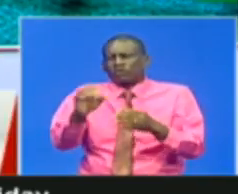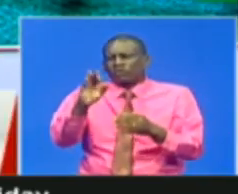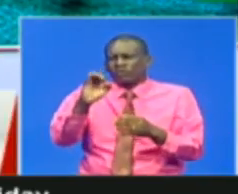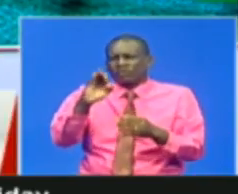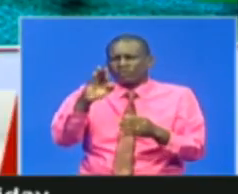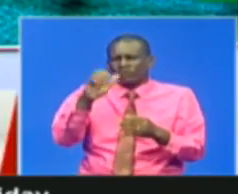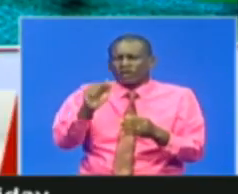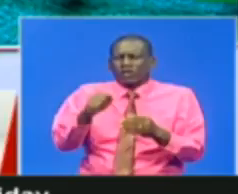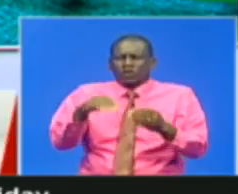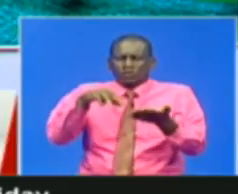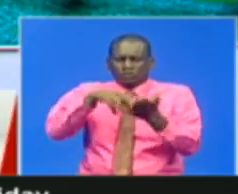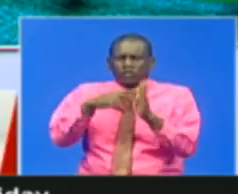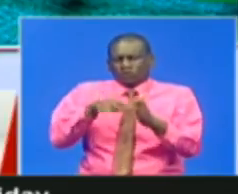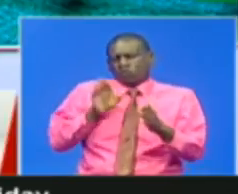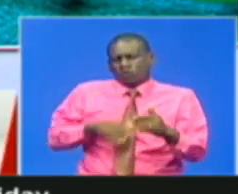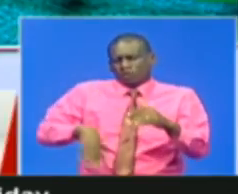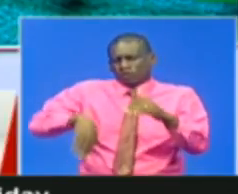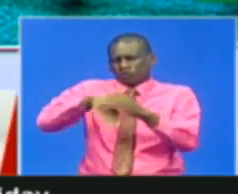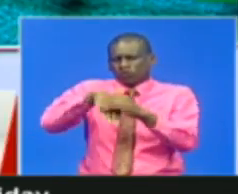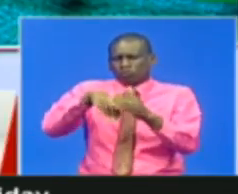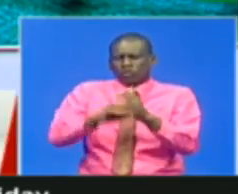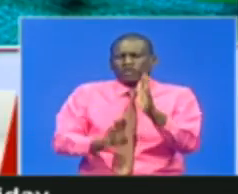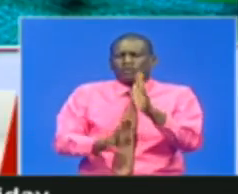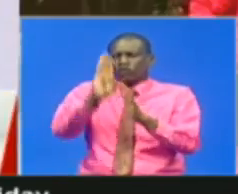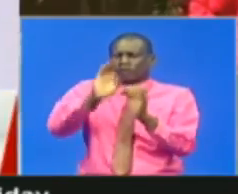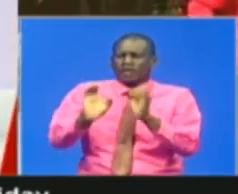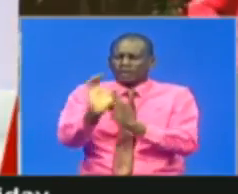project for women football development in the country.